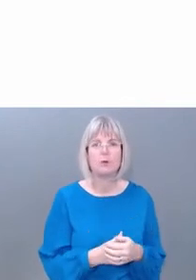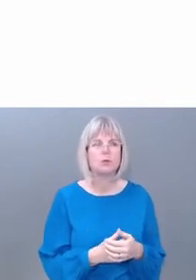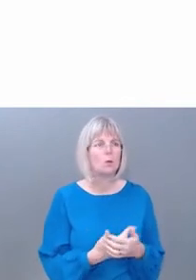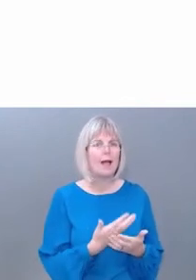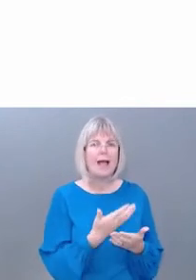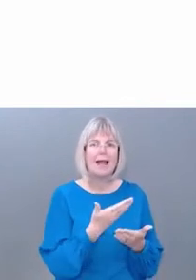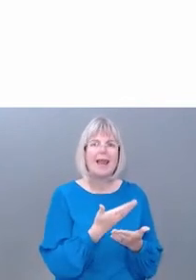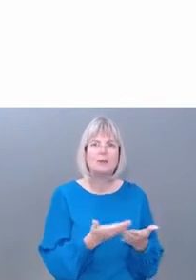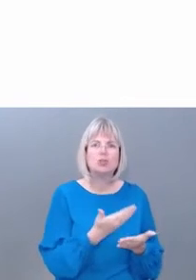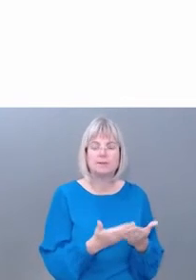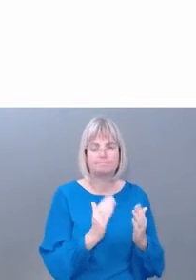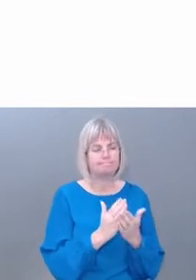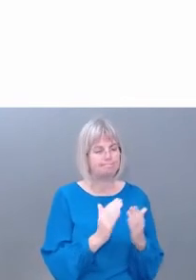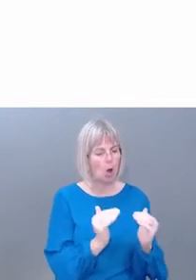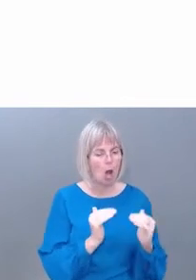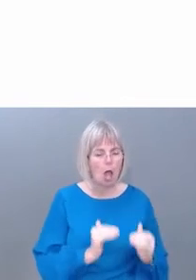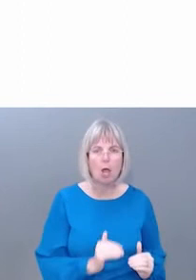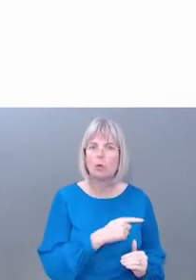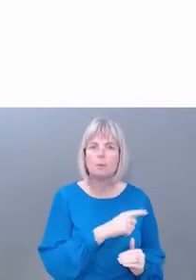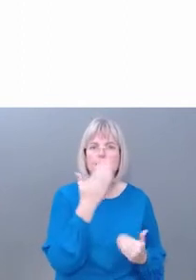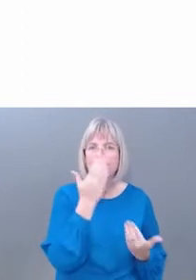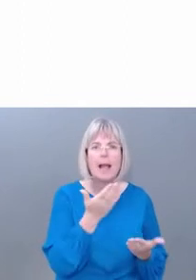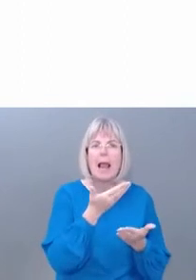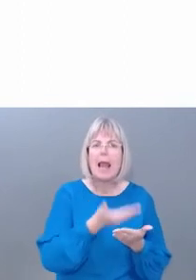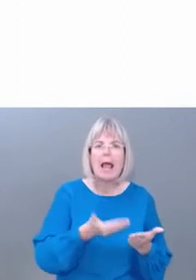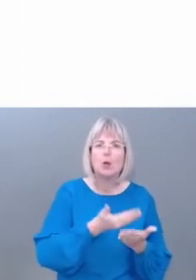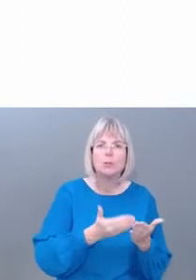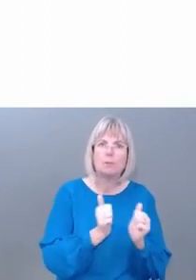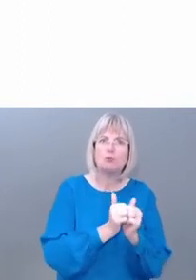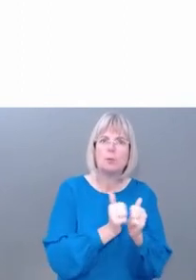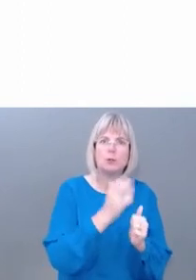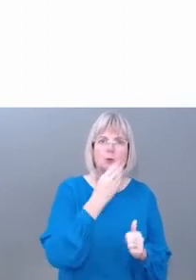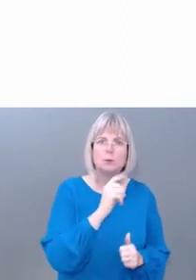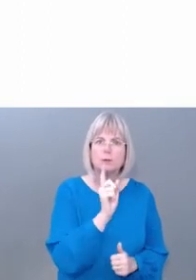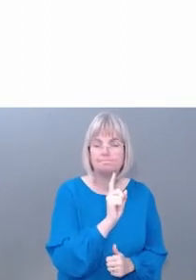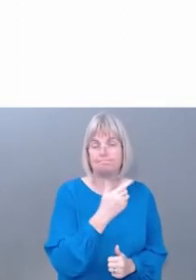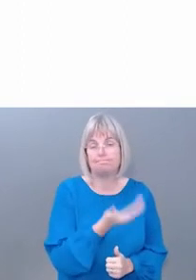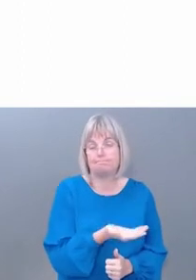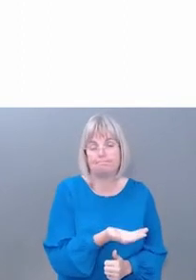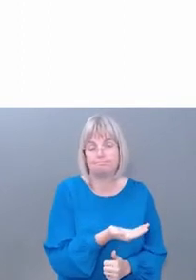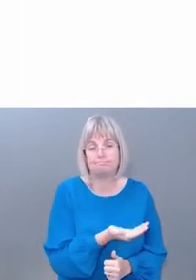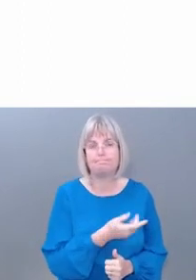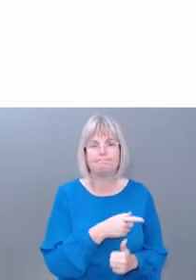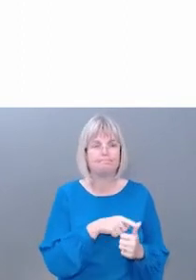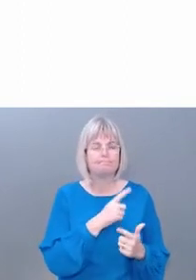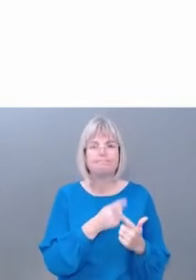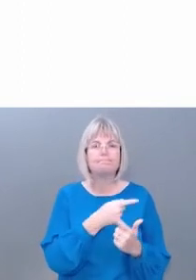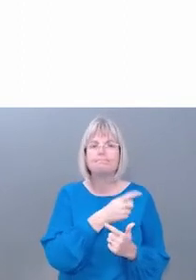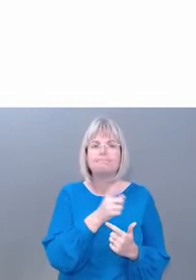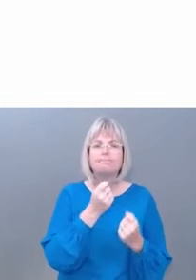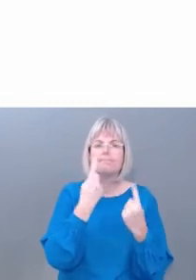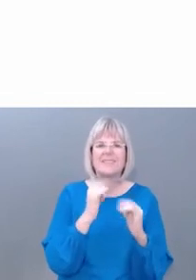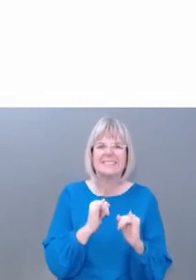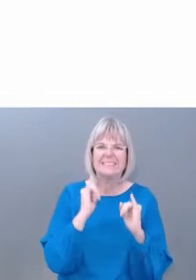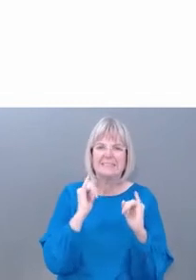use. People didn't understand the increased risk of severe mental illness and then how that was played